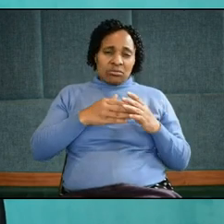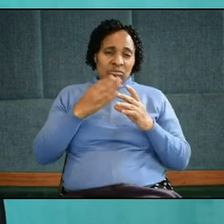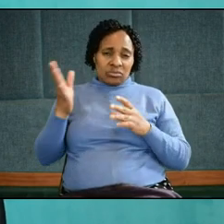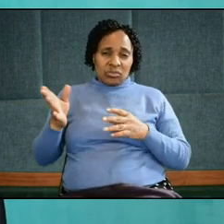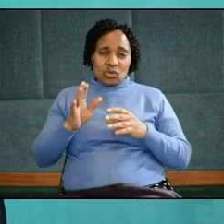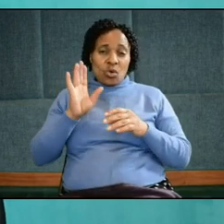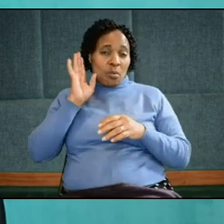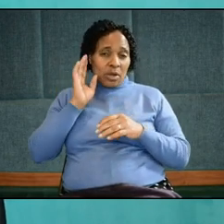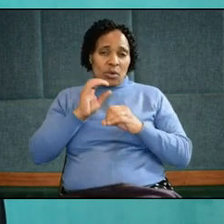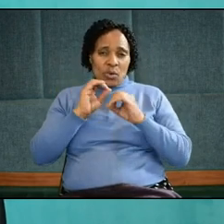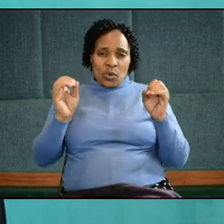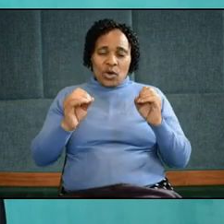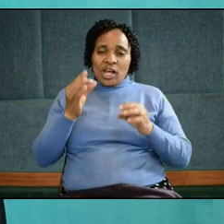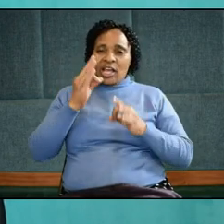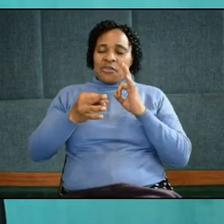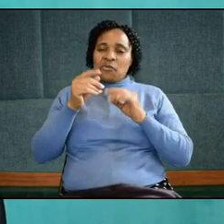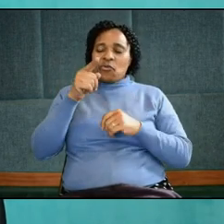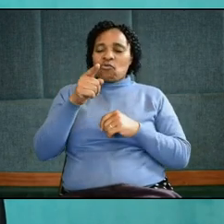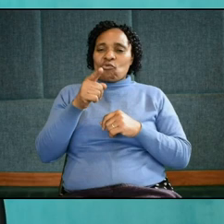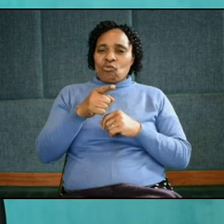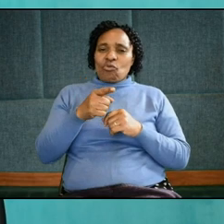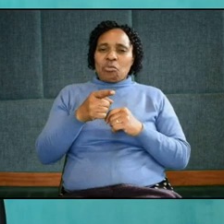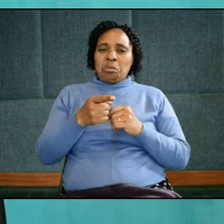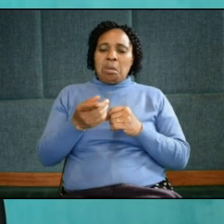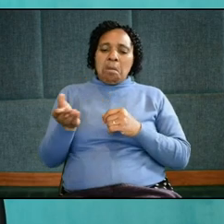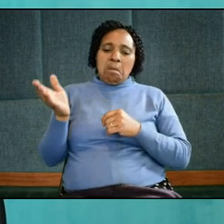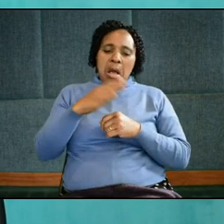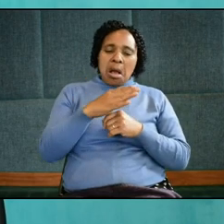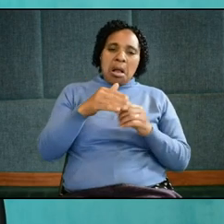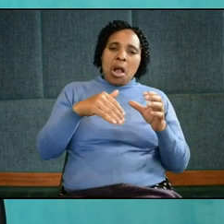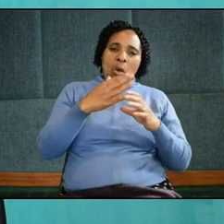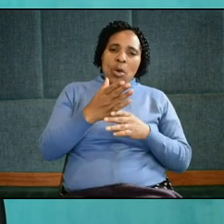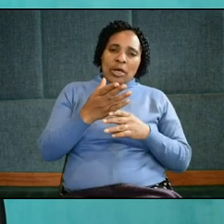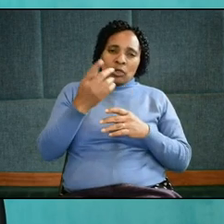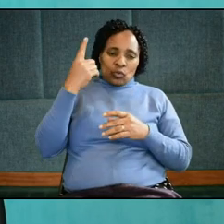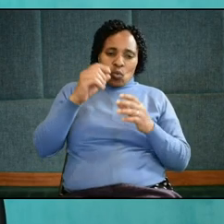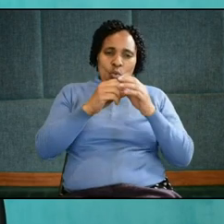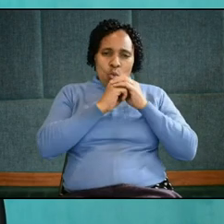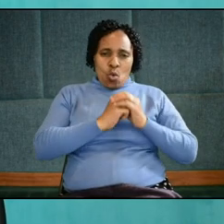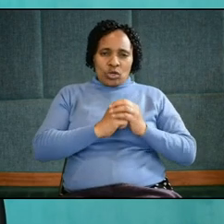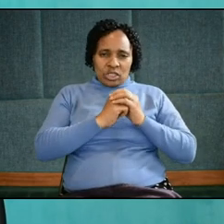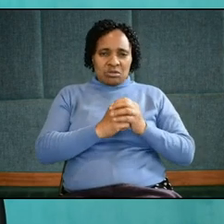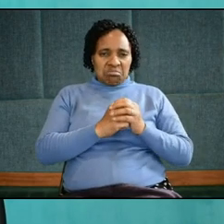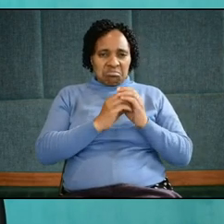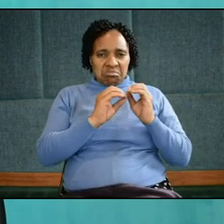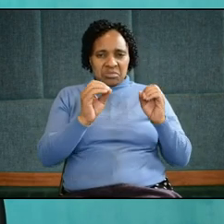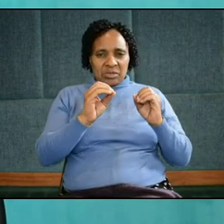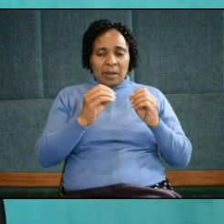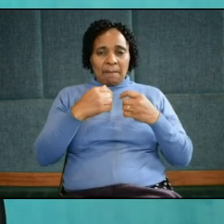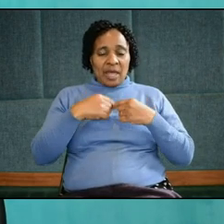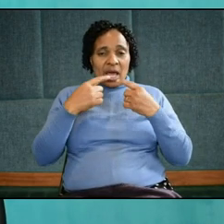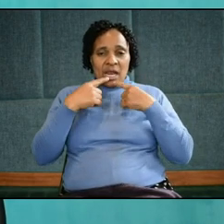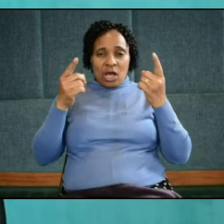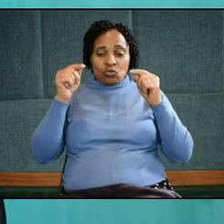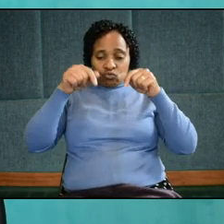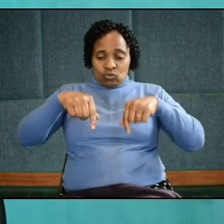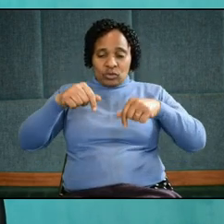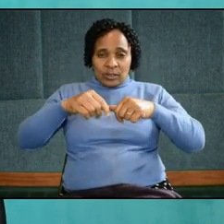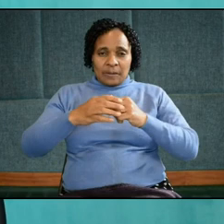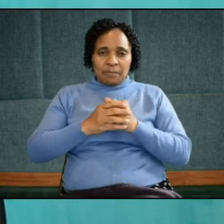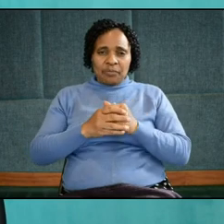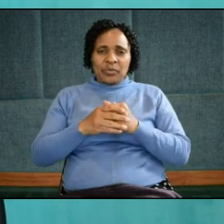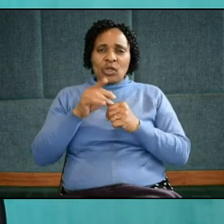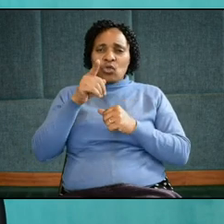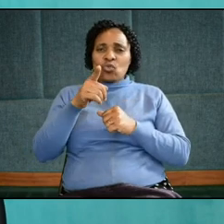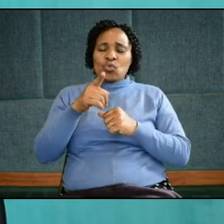not obedient, and if you're drawn away to bow down to other gods and to worship them, I declare to you this day